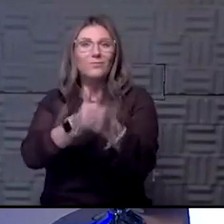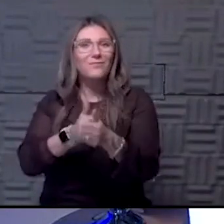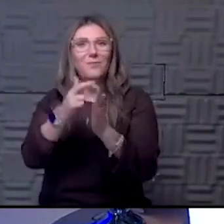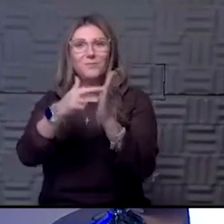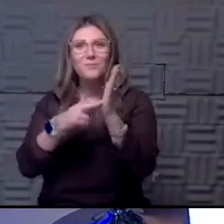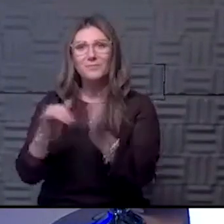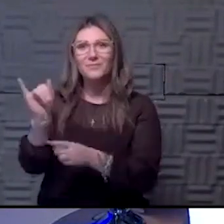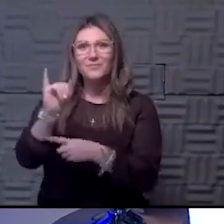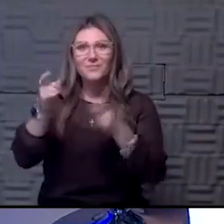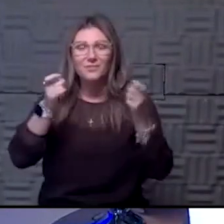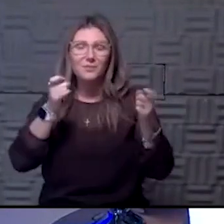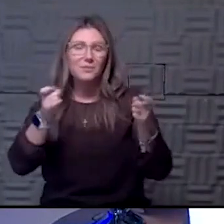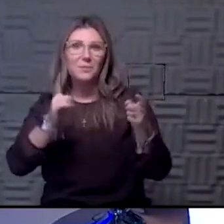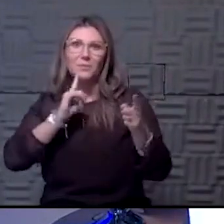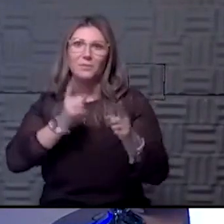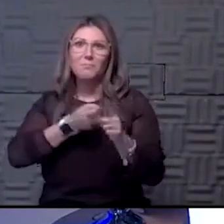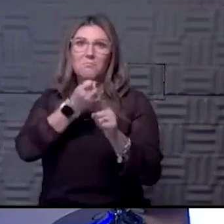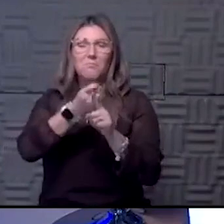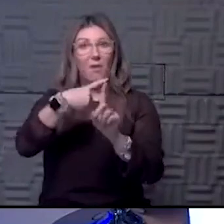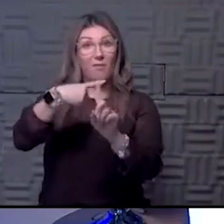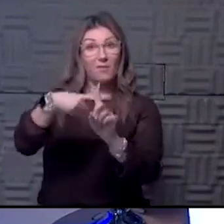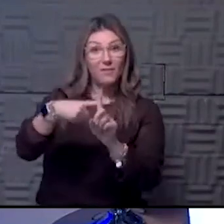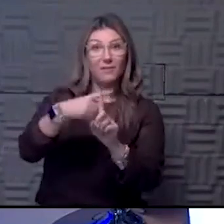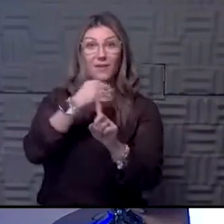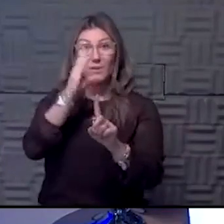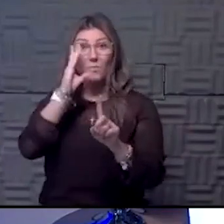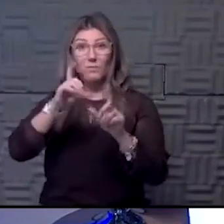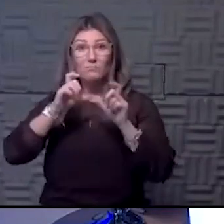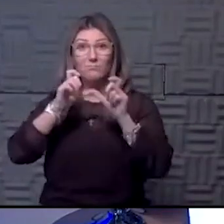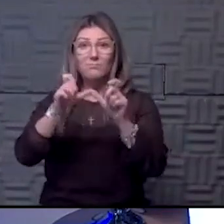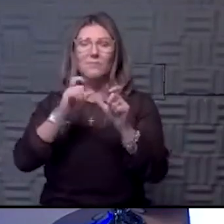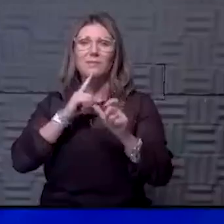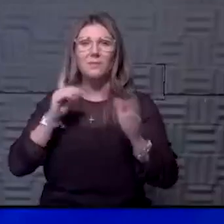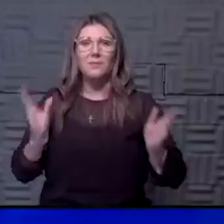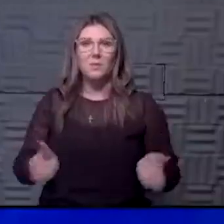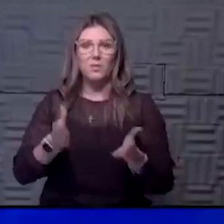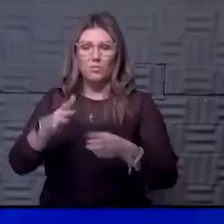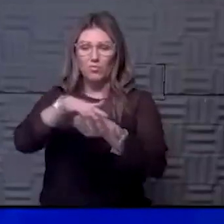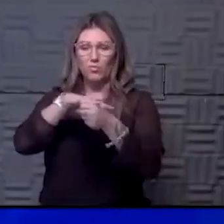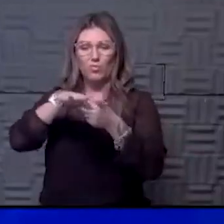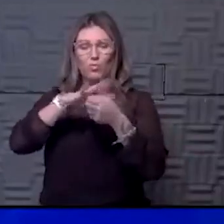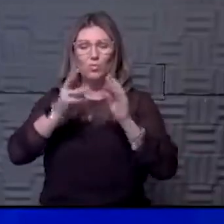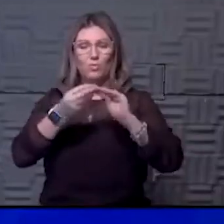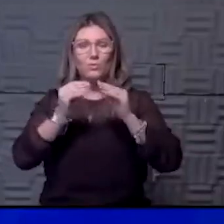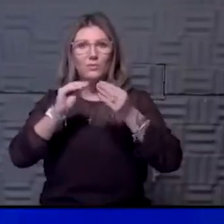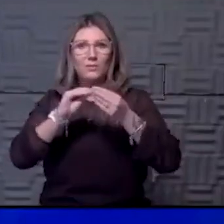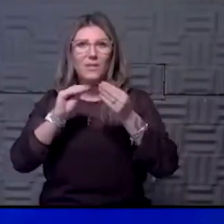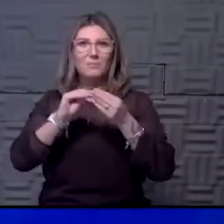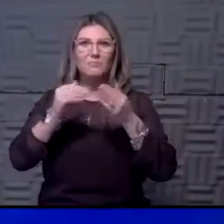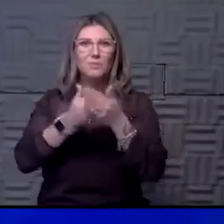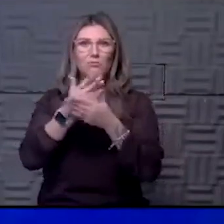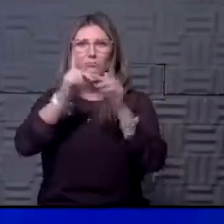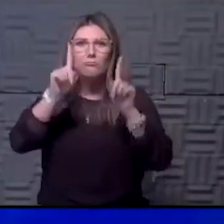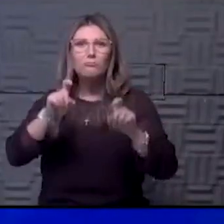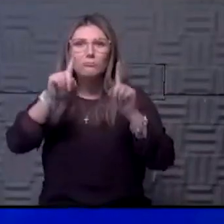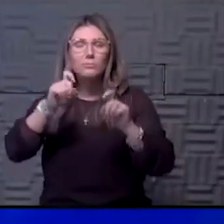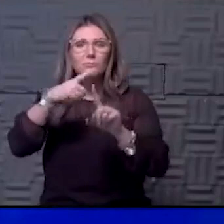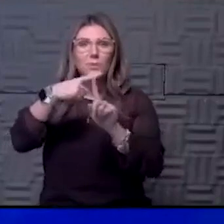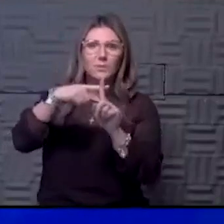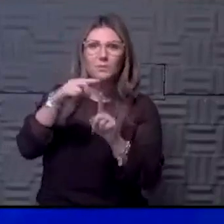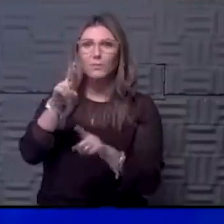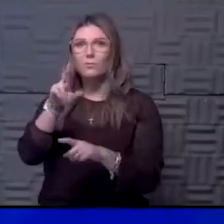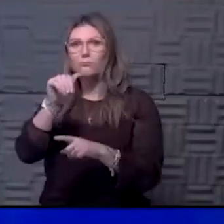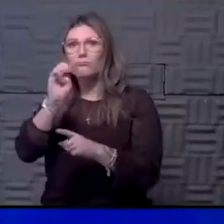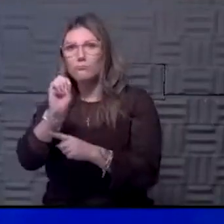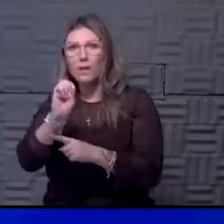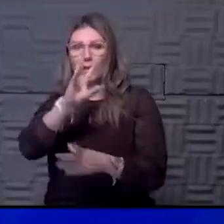It's made a profound difference, and I think we'll continue to do so. And I'm encouraged by the local numbers on the new test positivity rate, because that's been dropping a little bit as well.